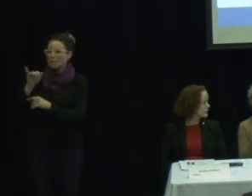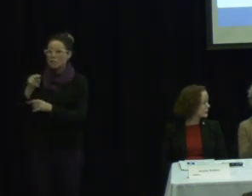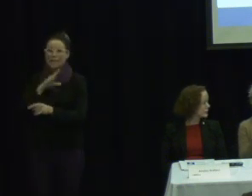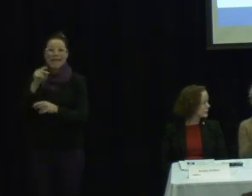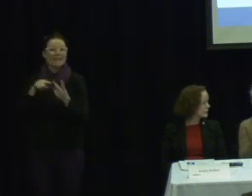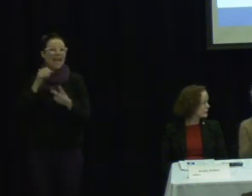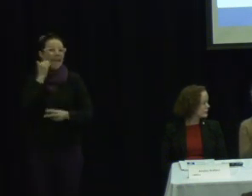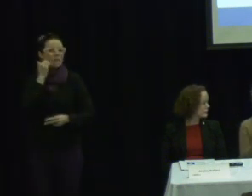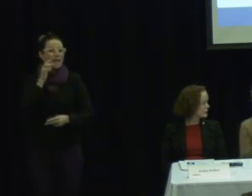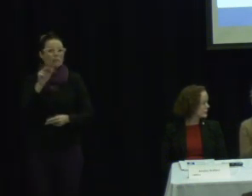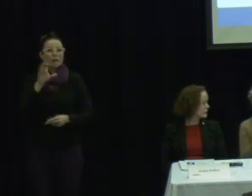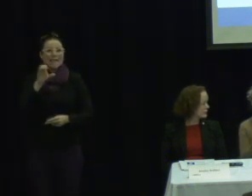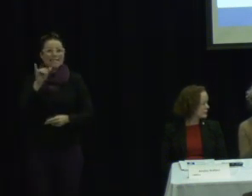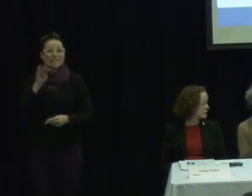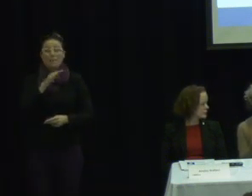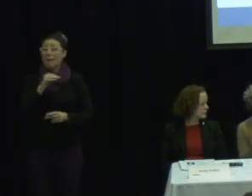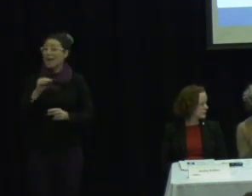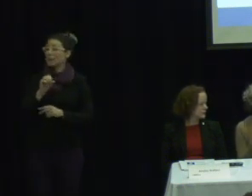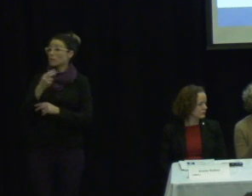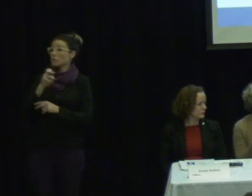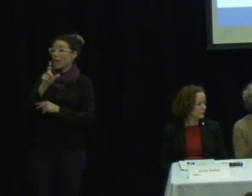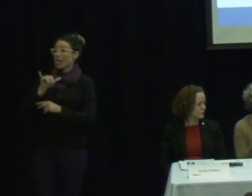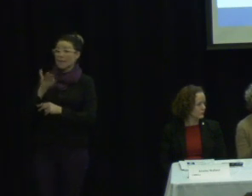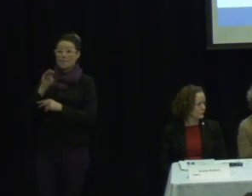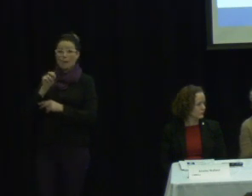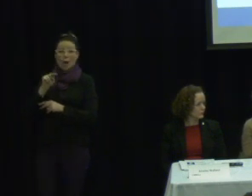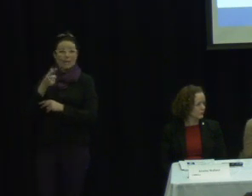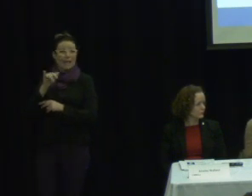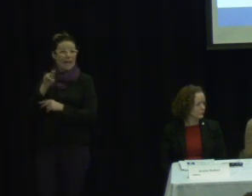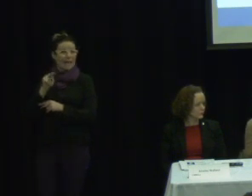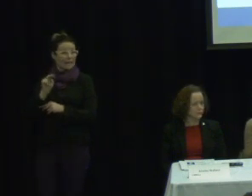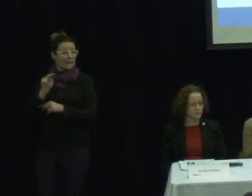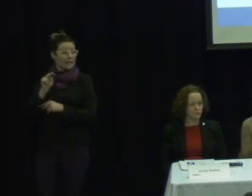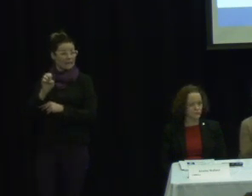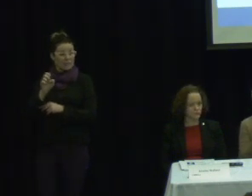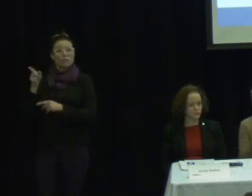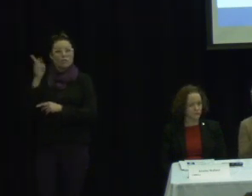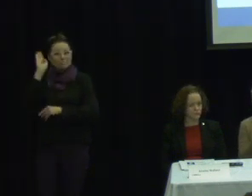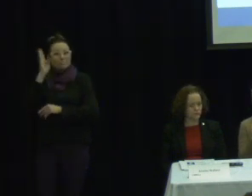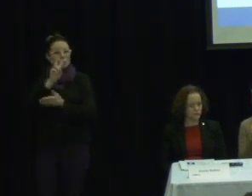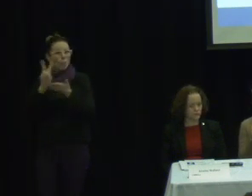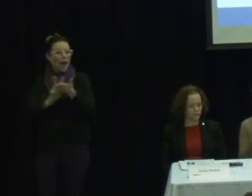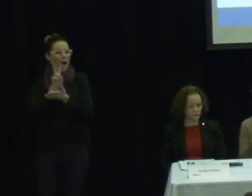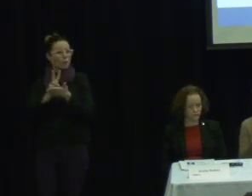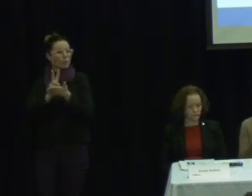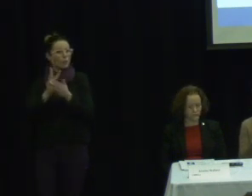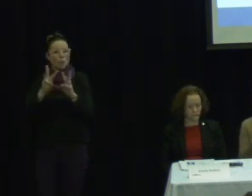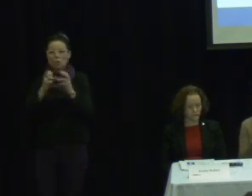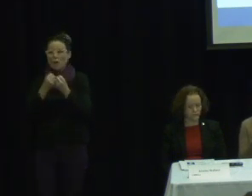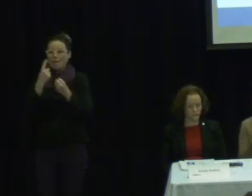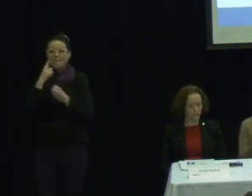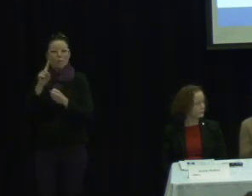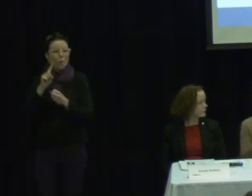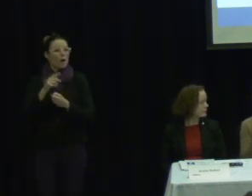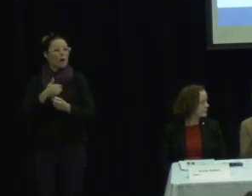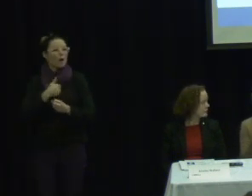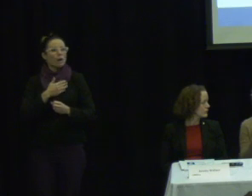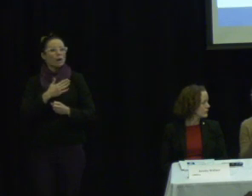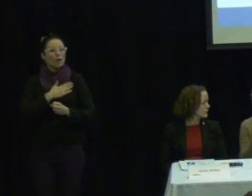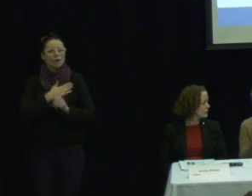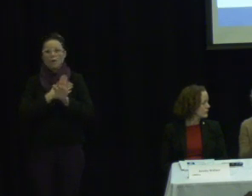workshop with Vaishali Momgain on compassion. And you know, that was a new experience for academic leadership at the institution to